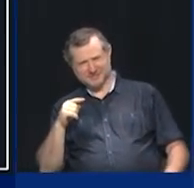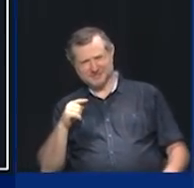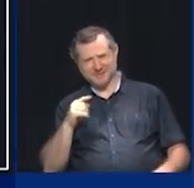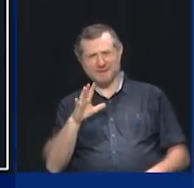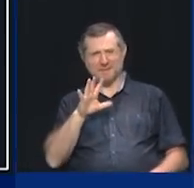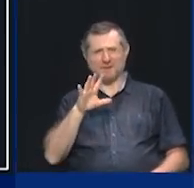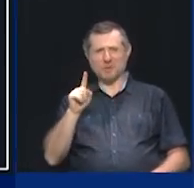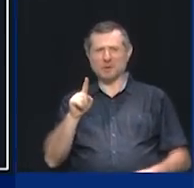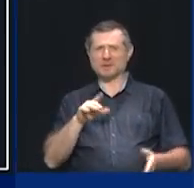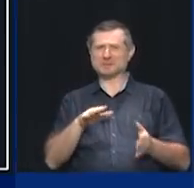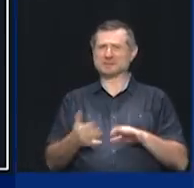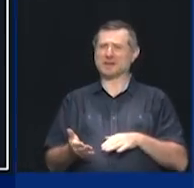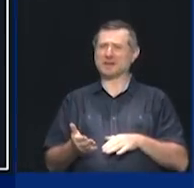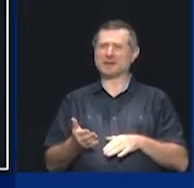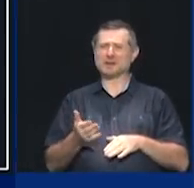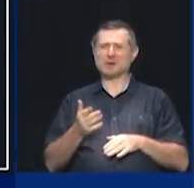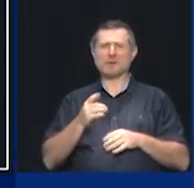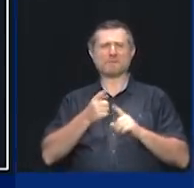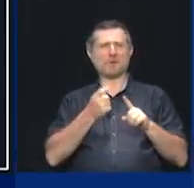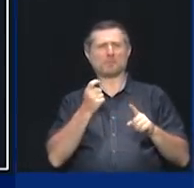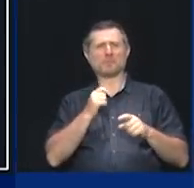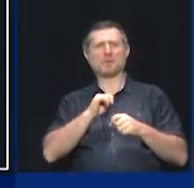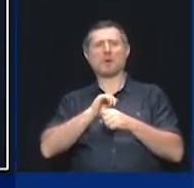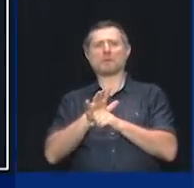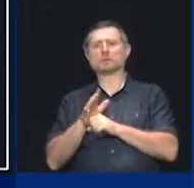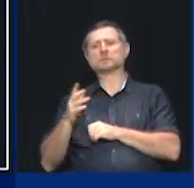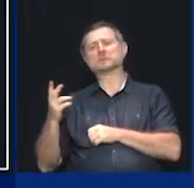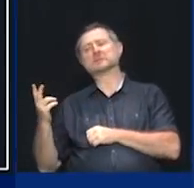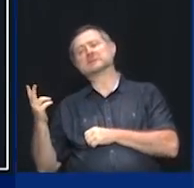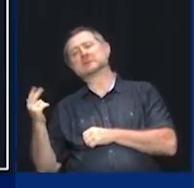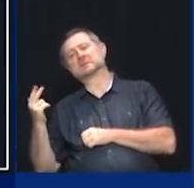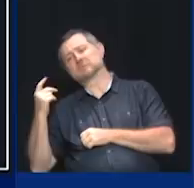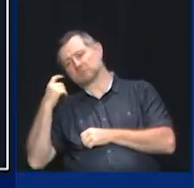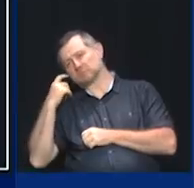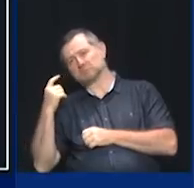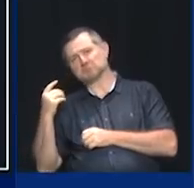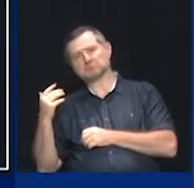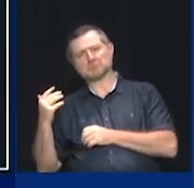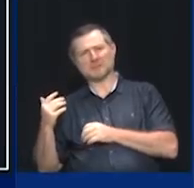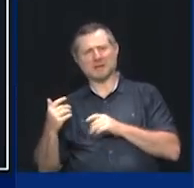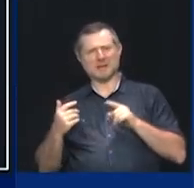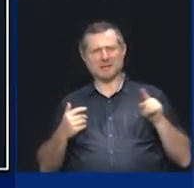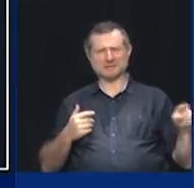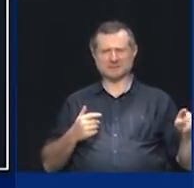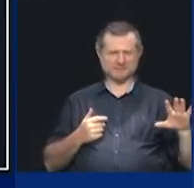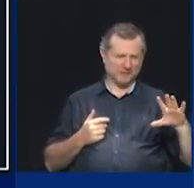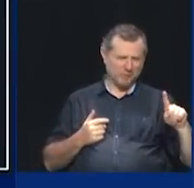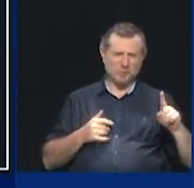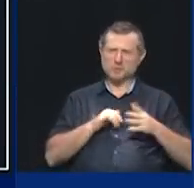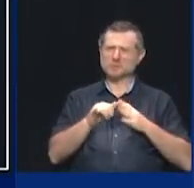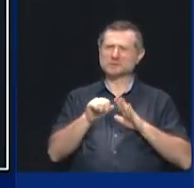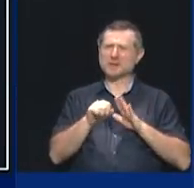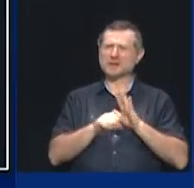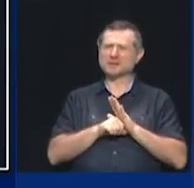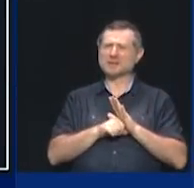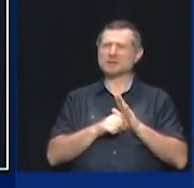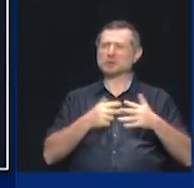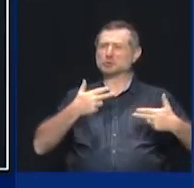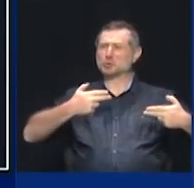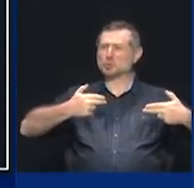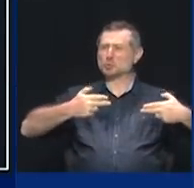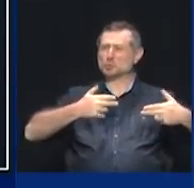died of COVID over the July 4th weekend. I'm sorry, 51 were shot, 13 died of